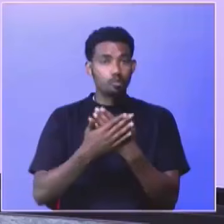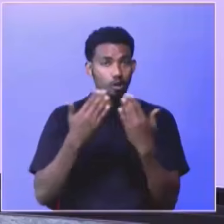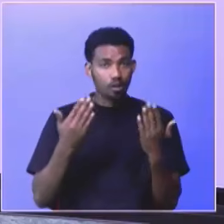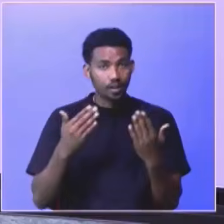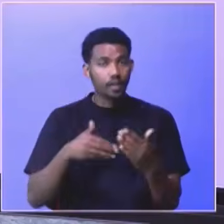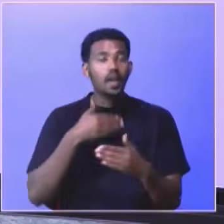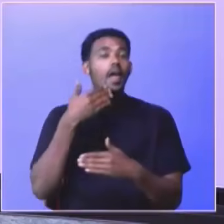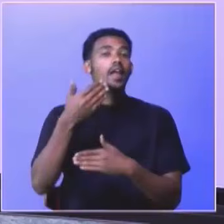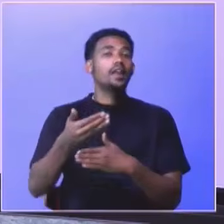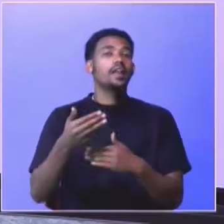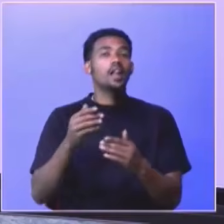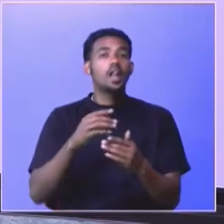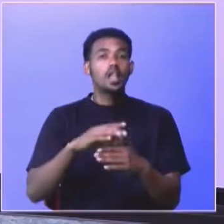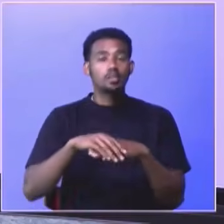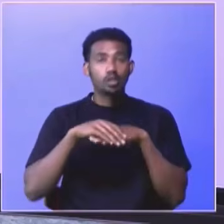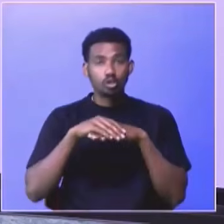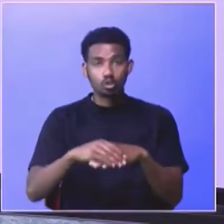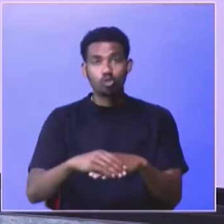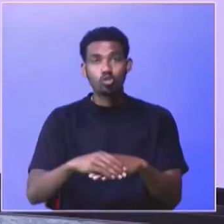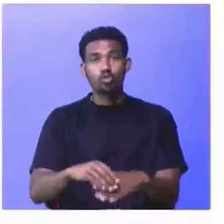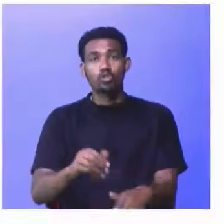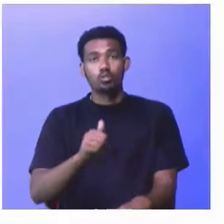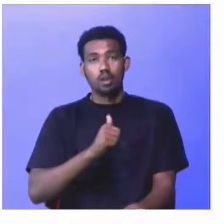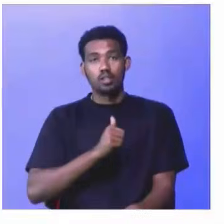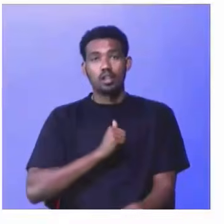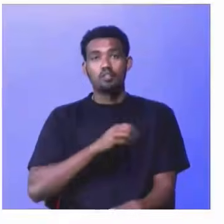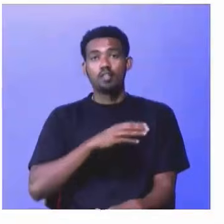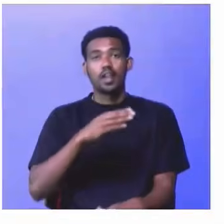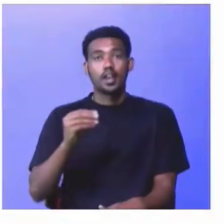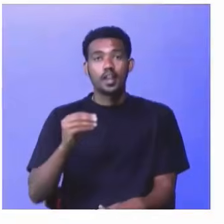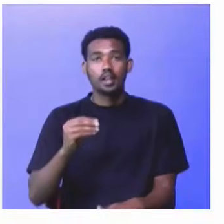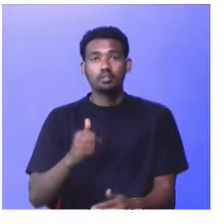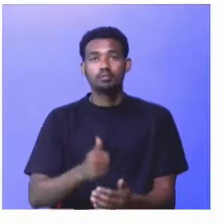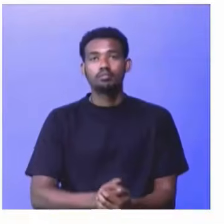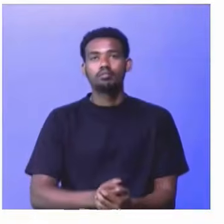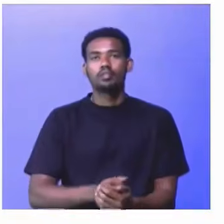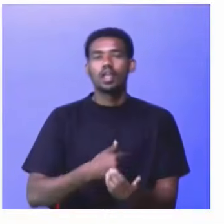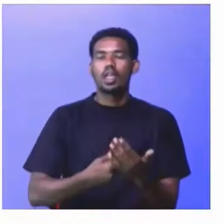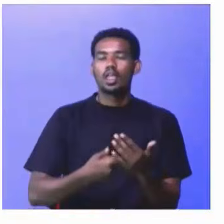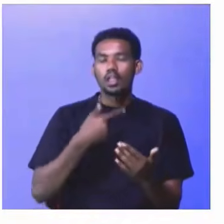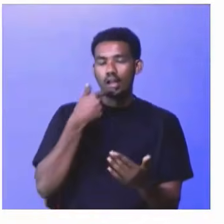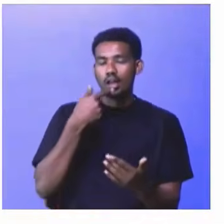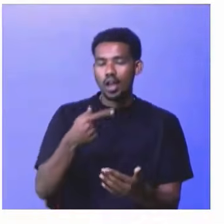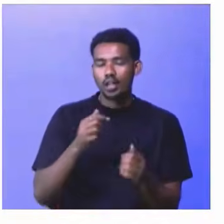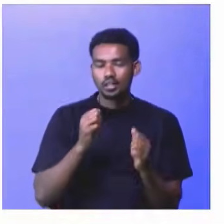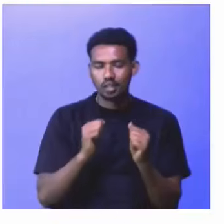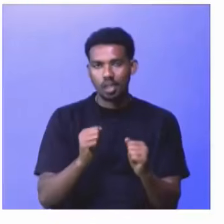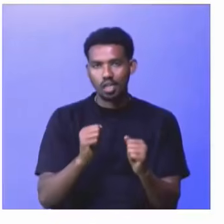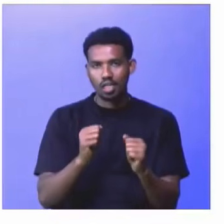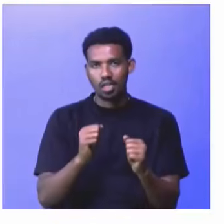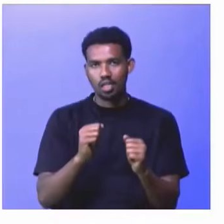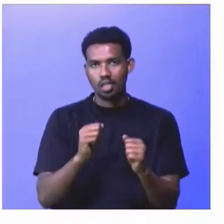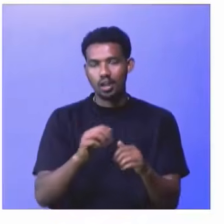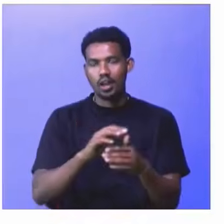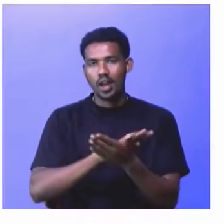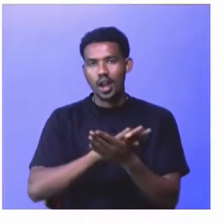and also let me introduce myself, and also here it can say,